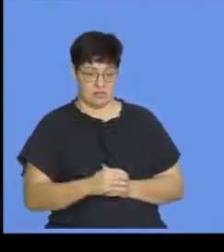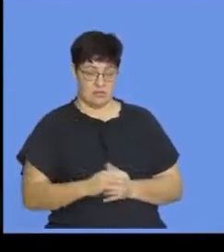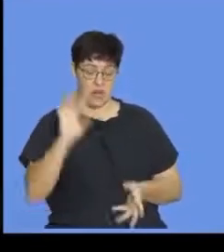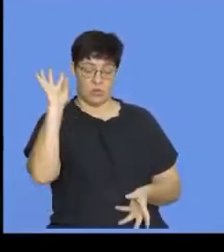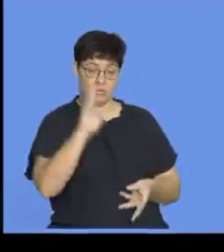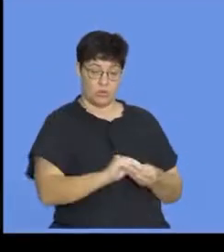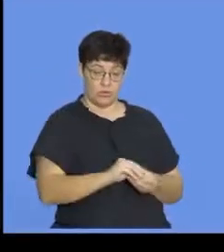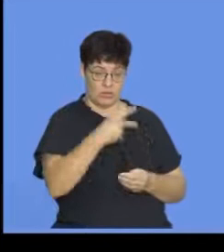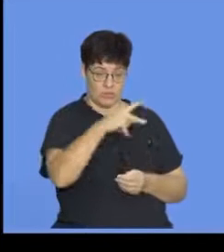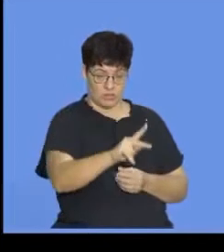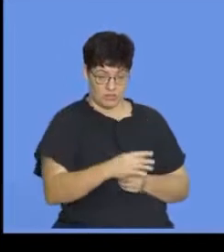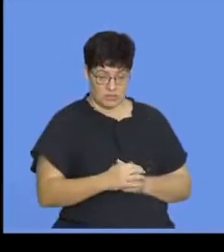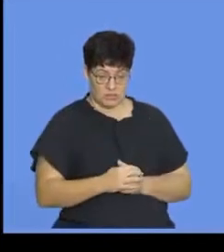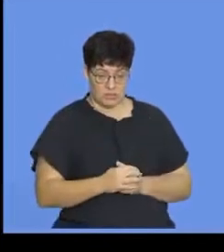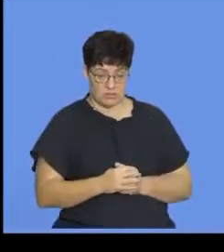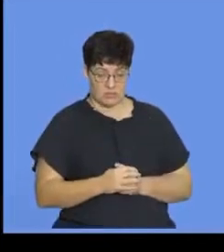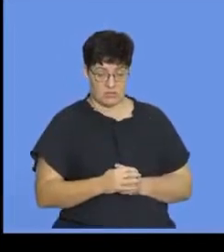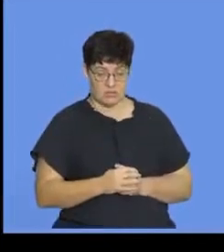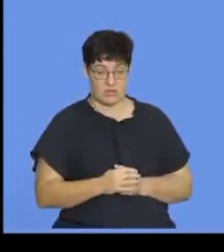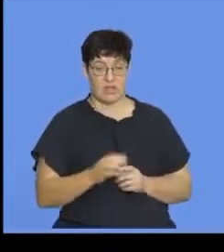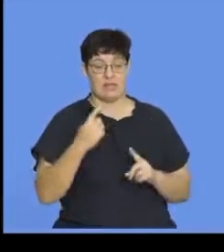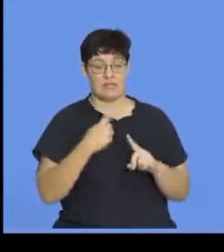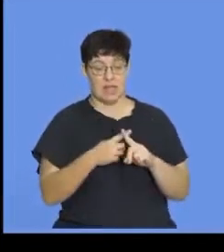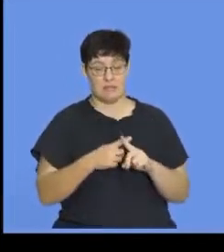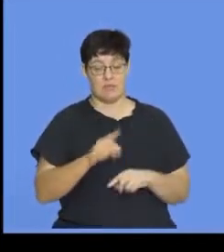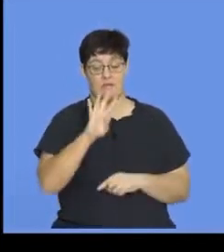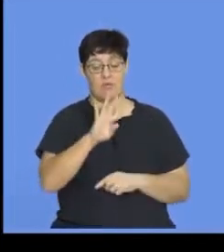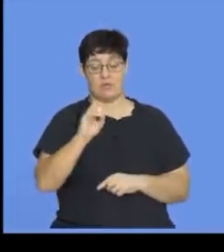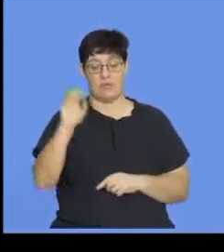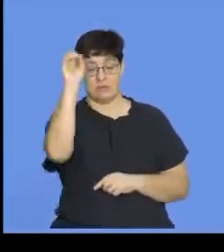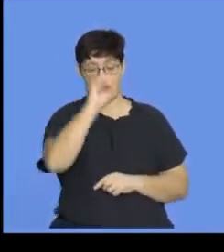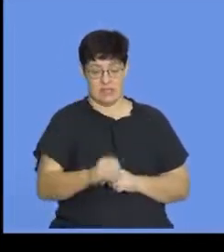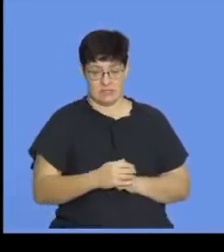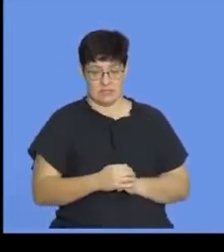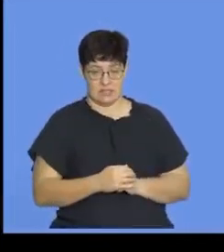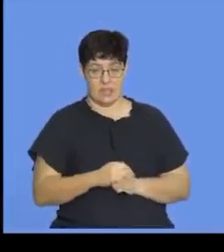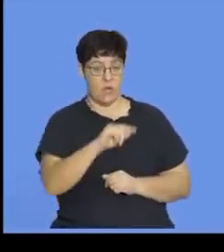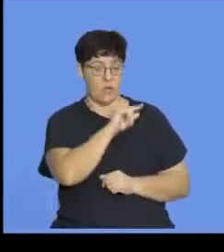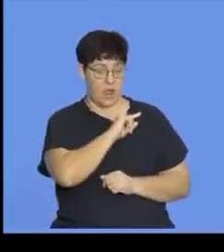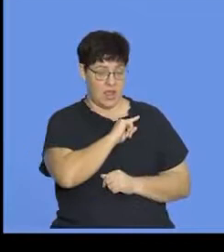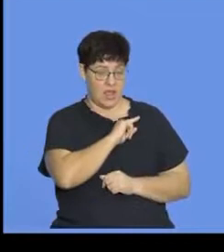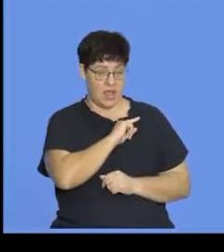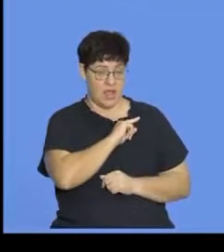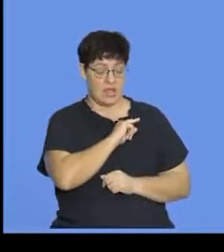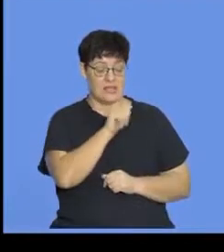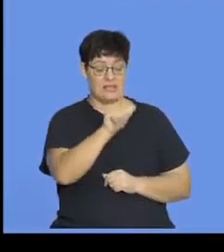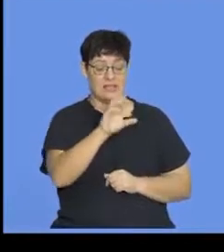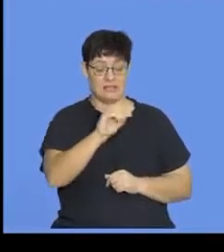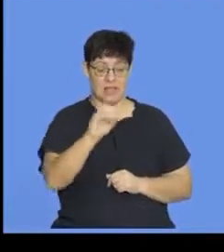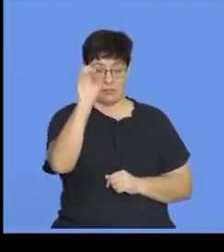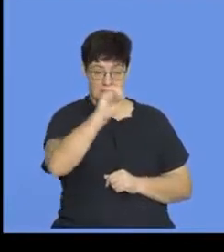purchases, right? Multiplied by 40%, because obviously if 60% was on